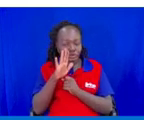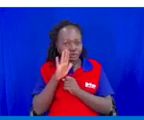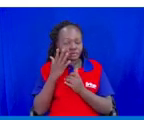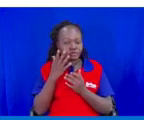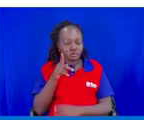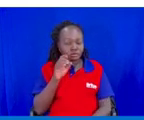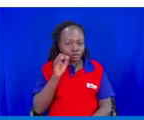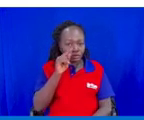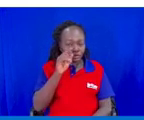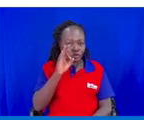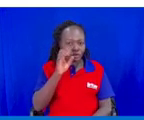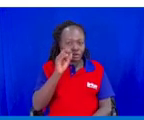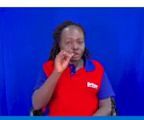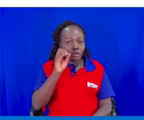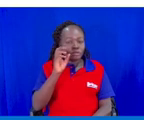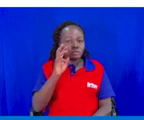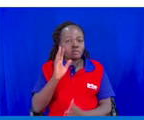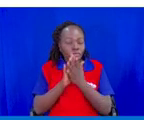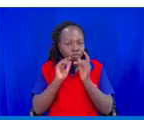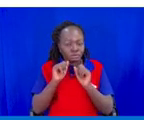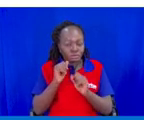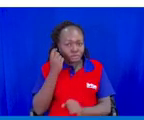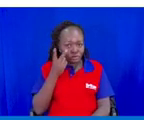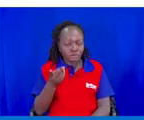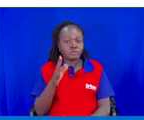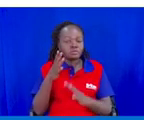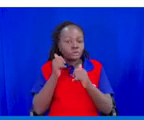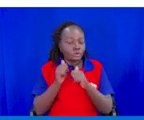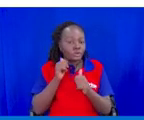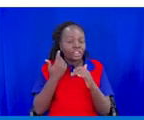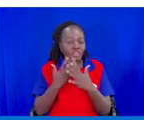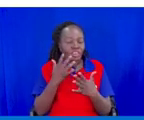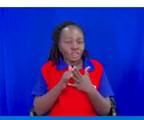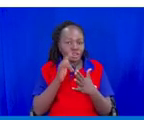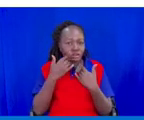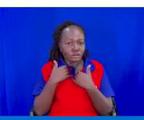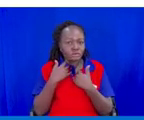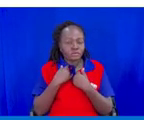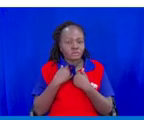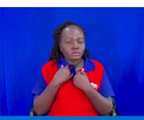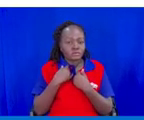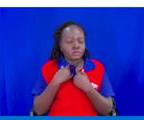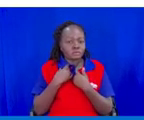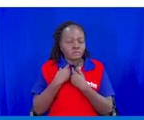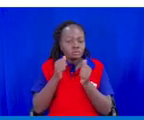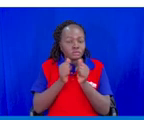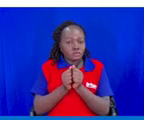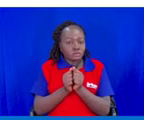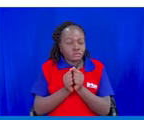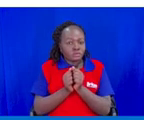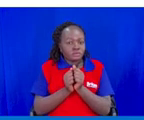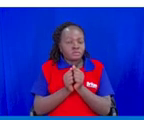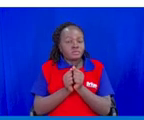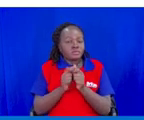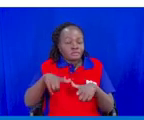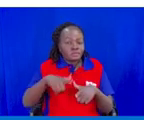portfolio within Britam, and you can be able to view the kind of products that you have with the life company, with the general